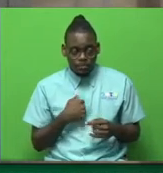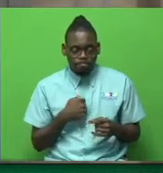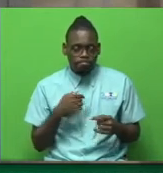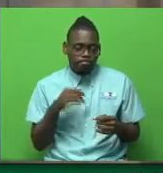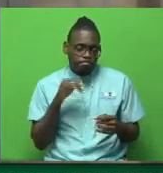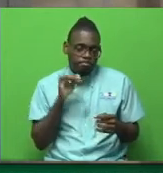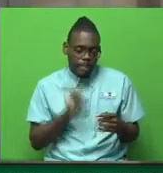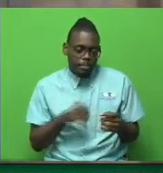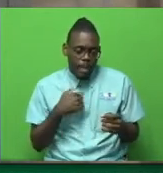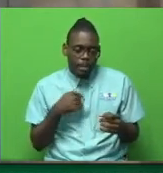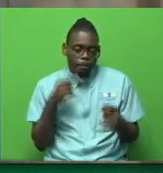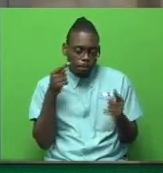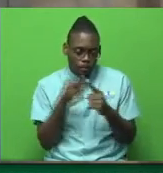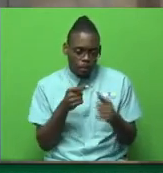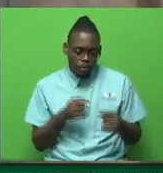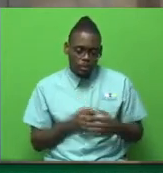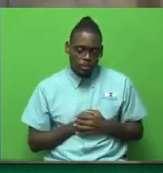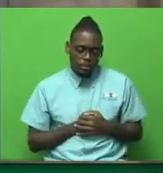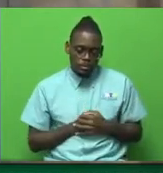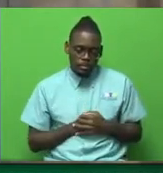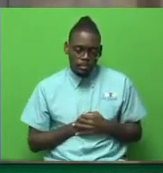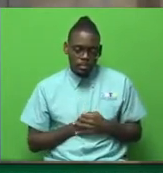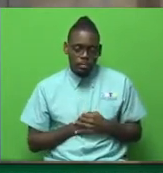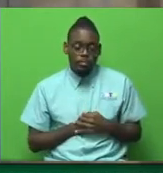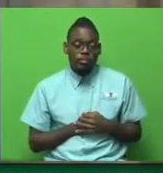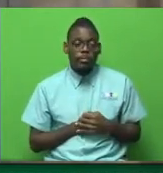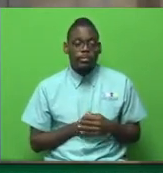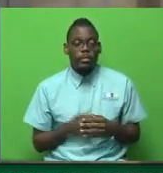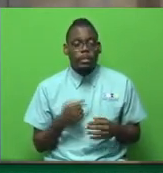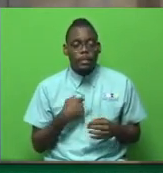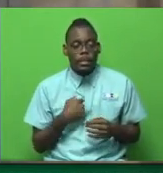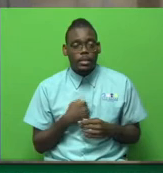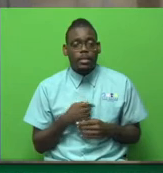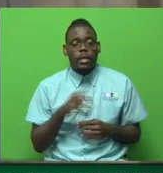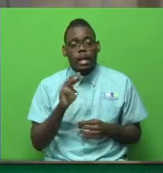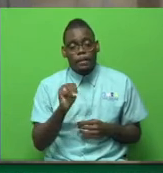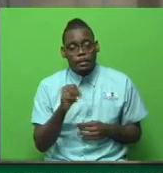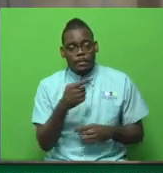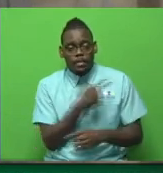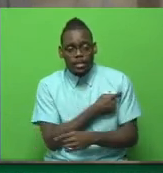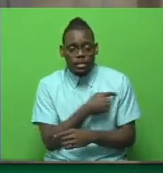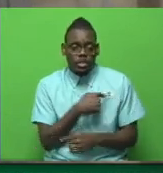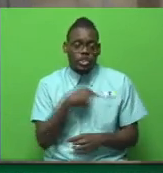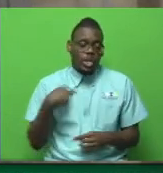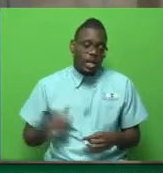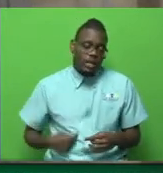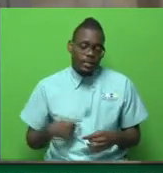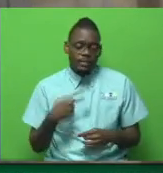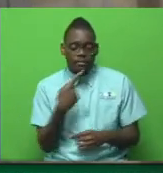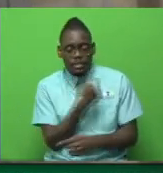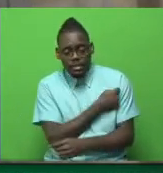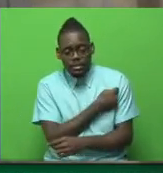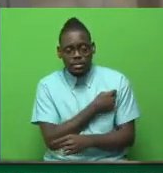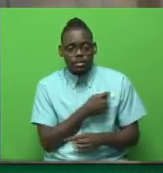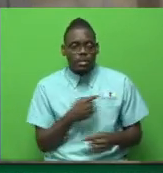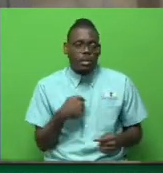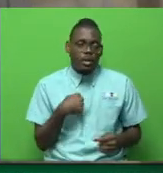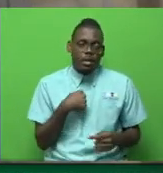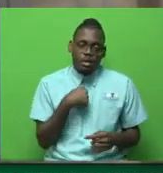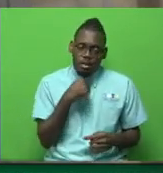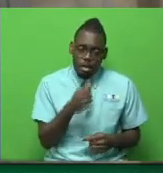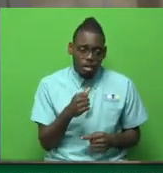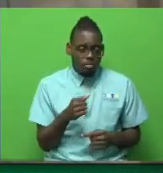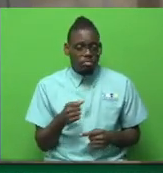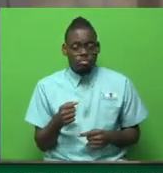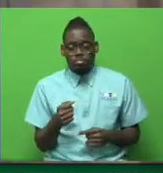right we we have the Madonna factorial defies a vaccine we have the sign of fun vaccine and I'm not criticizing any vaccine but I'm